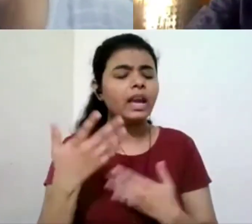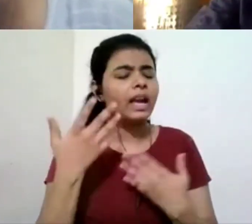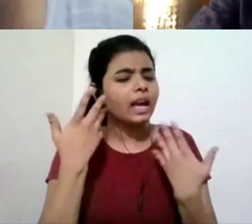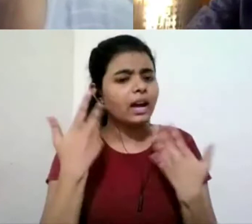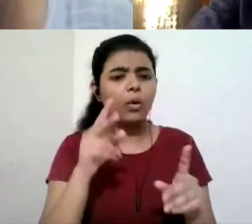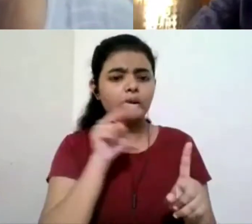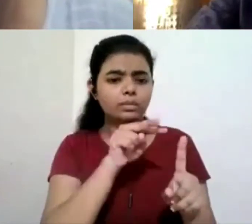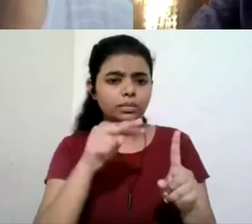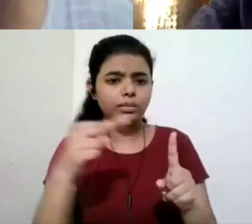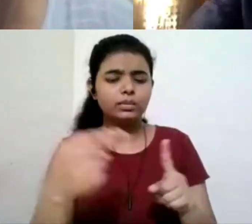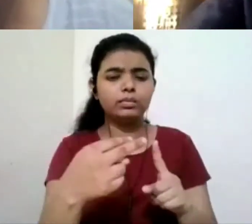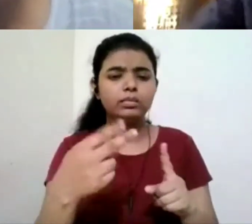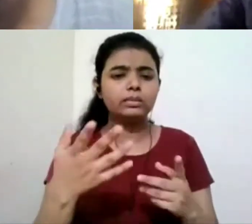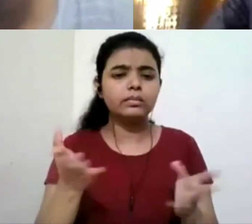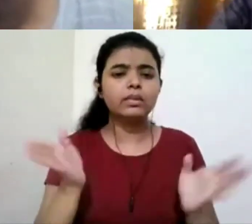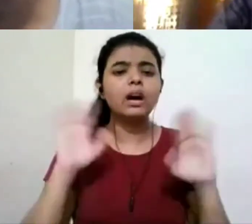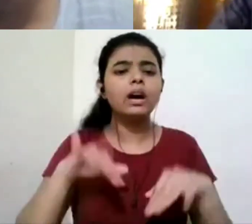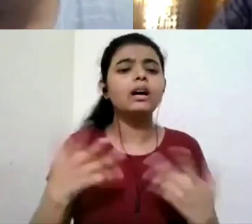is coming in more from,